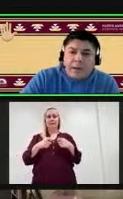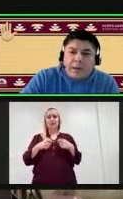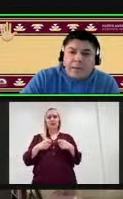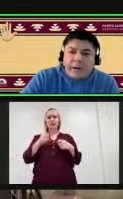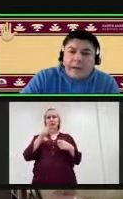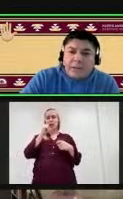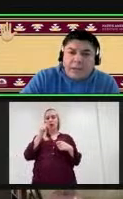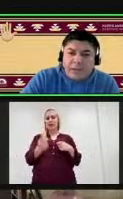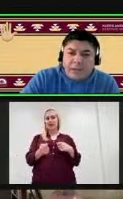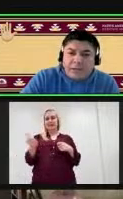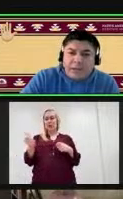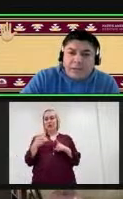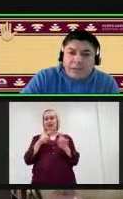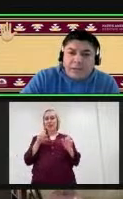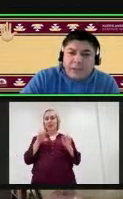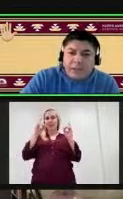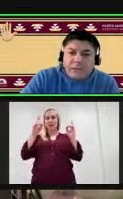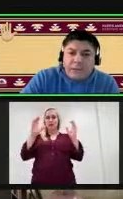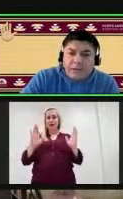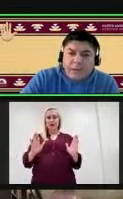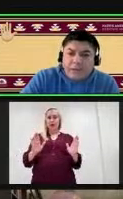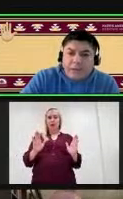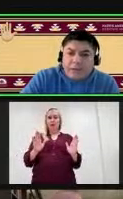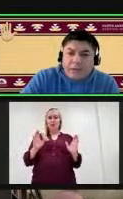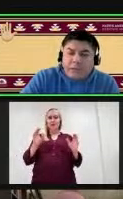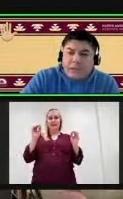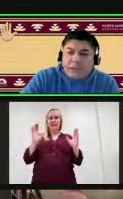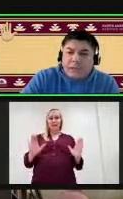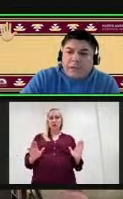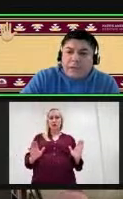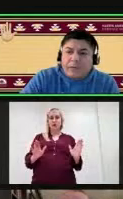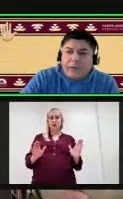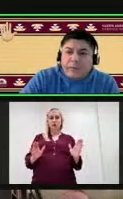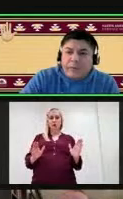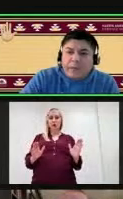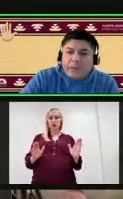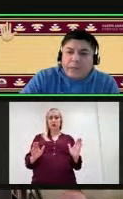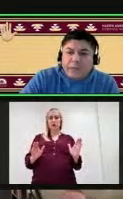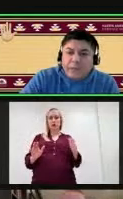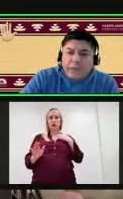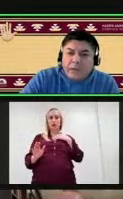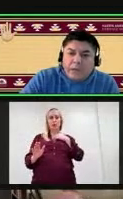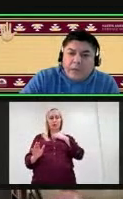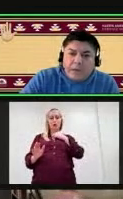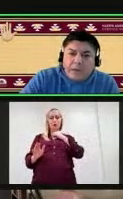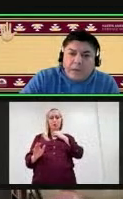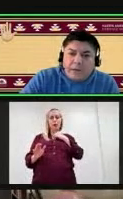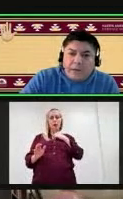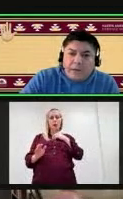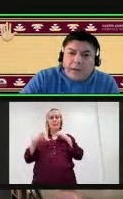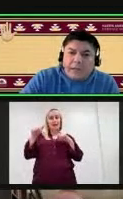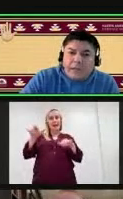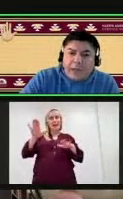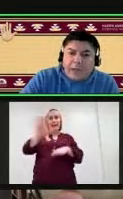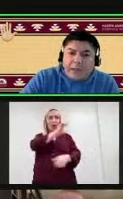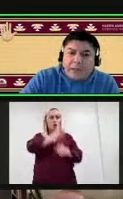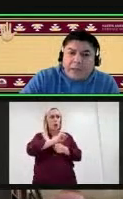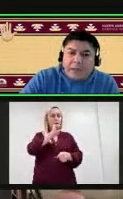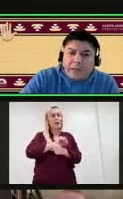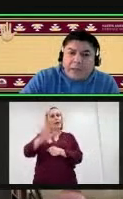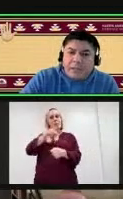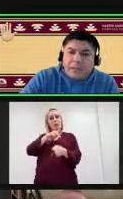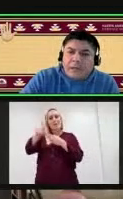taking away from our educators, our teachers, who, you know, who this is their career and profession, that are educating